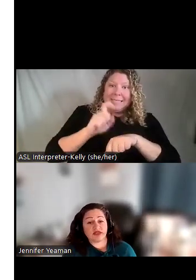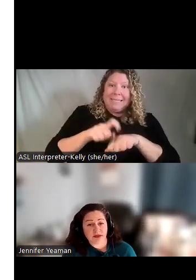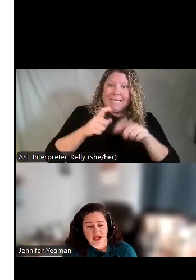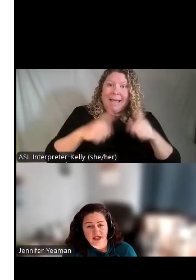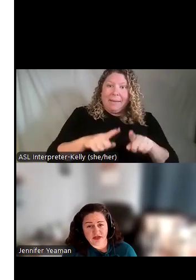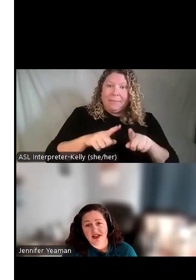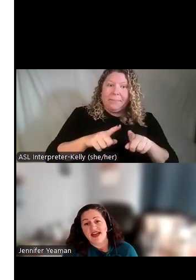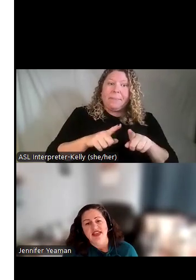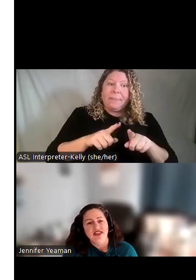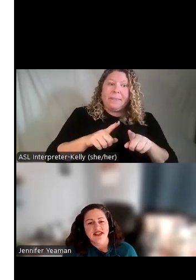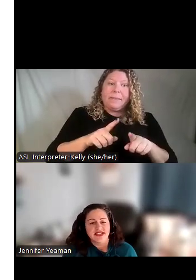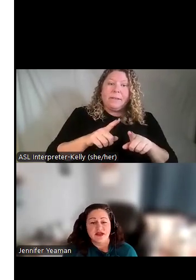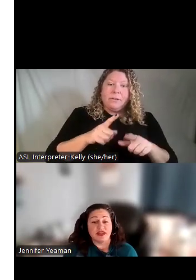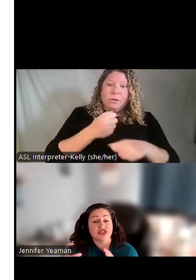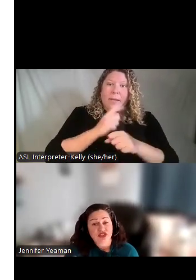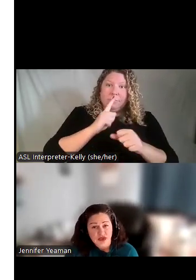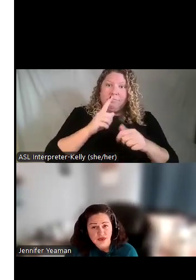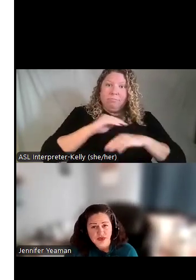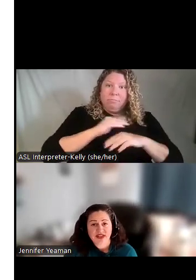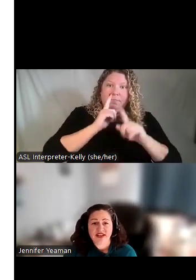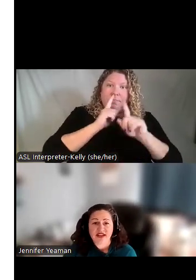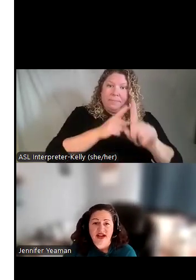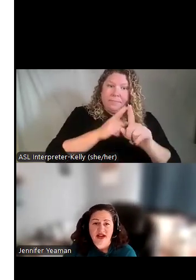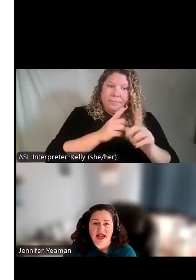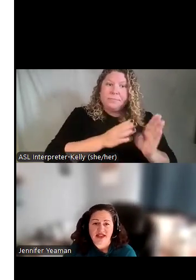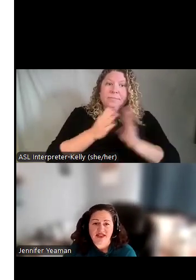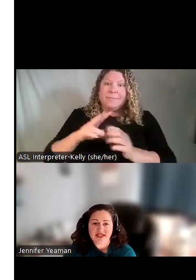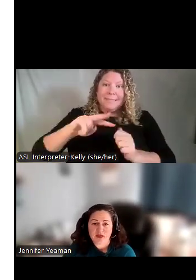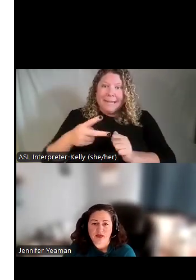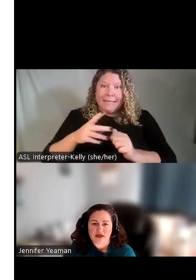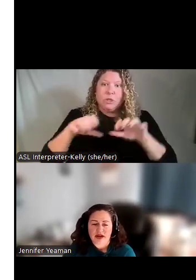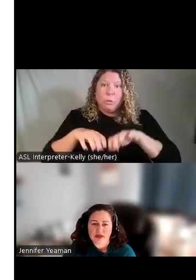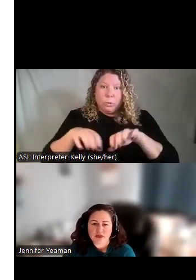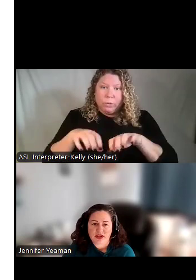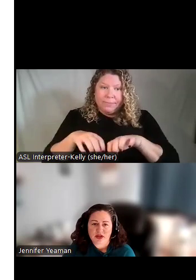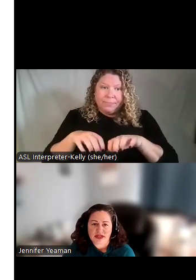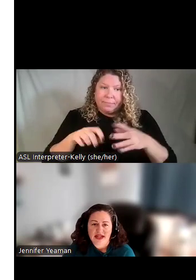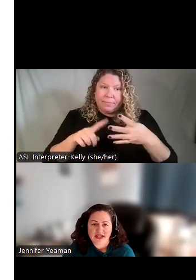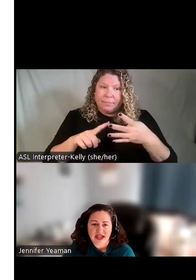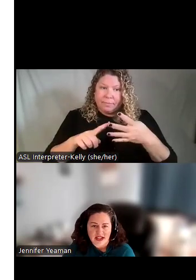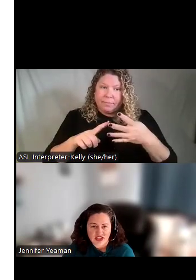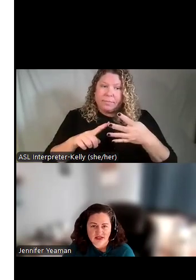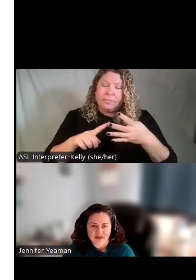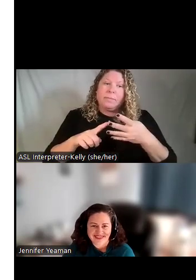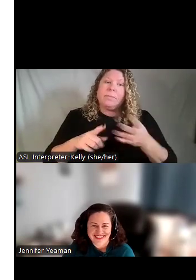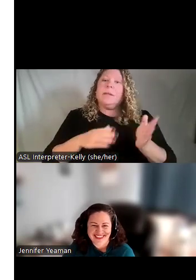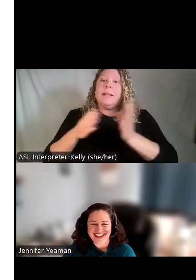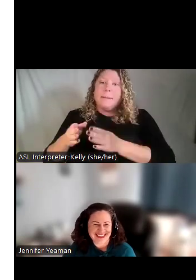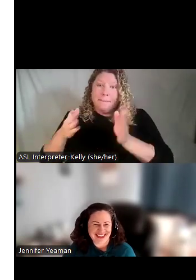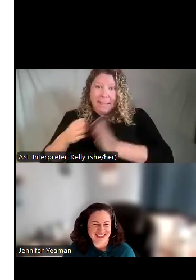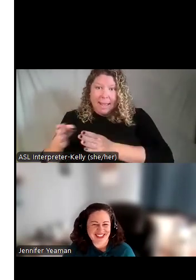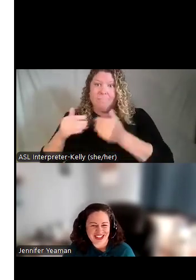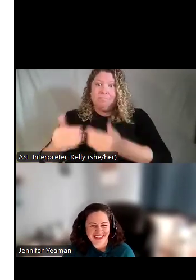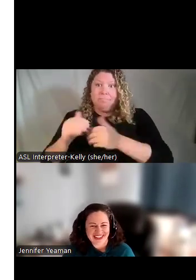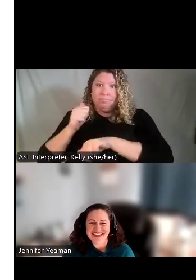done to achieve the objective. And then the next step is do. And in this step, we are able to put our plan into action. The